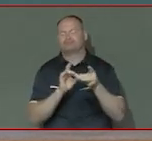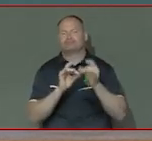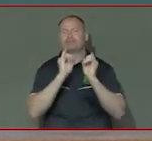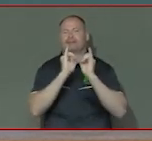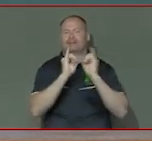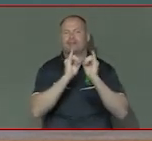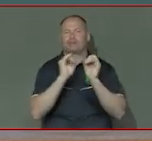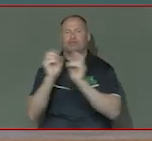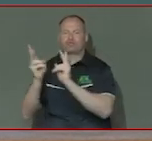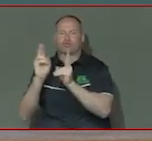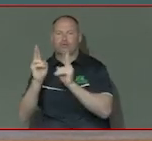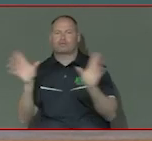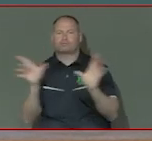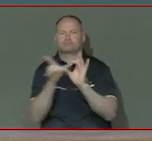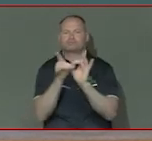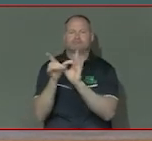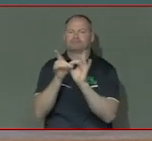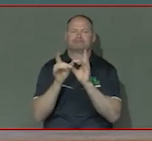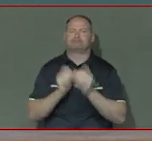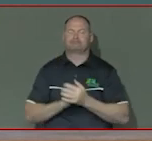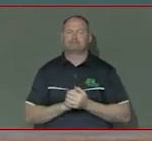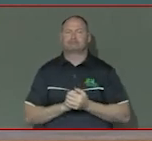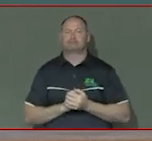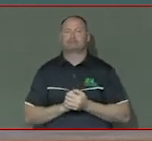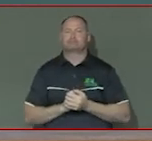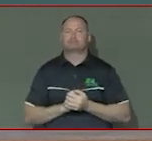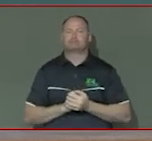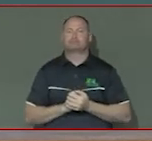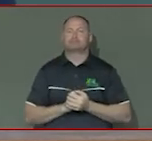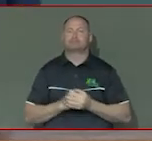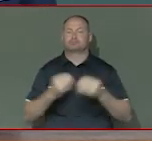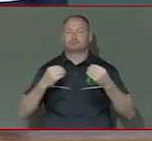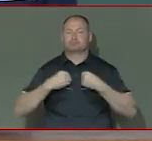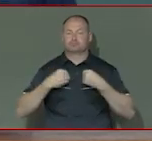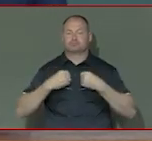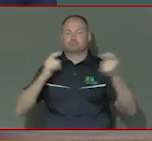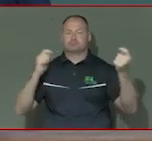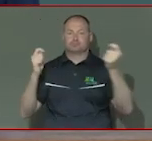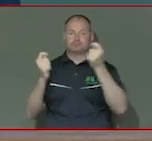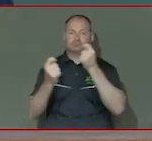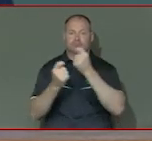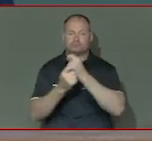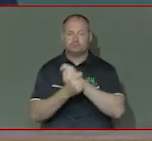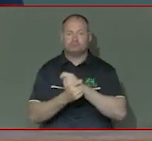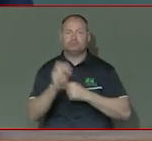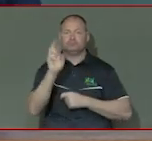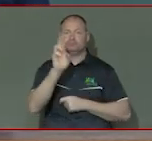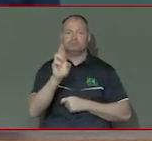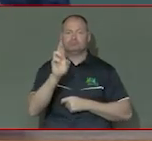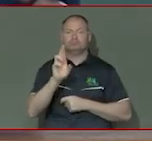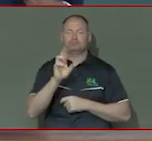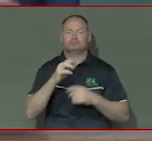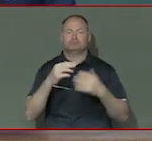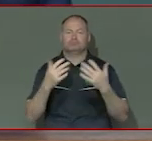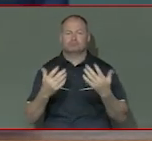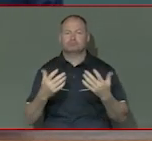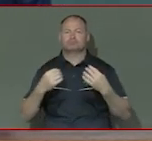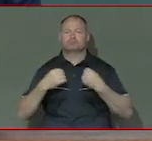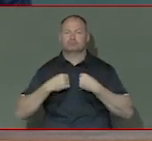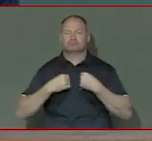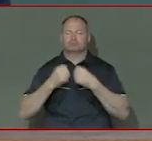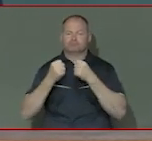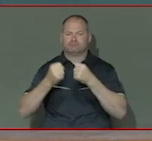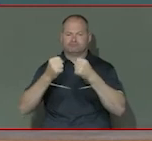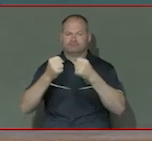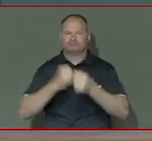11 and 12. The stock turnover rate and the average stock holding period. Now there's one thing that you